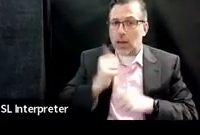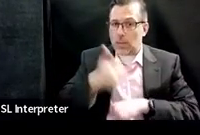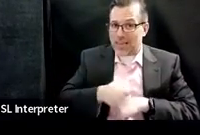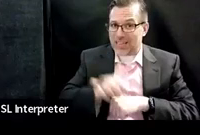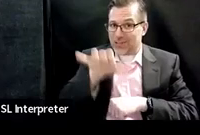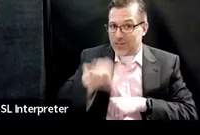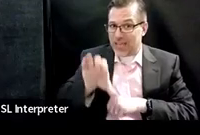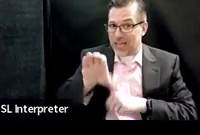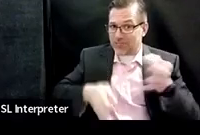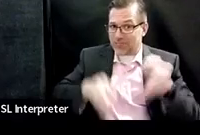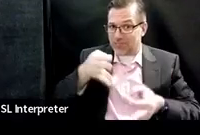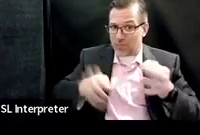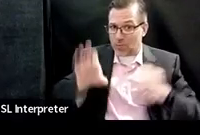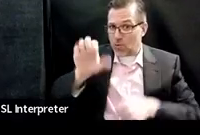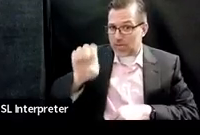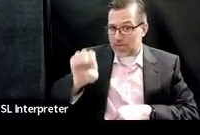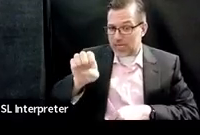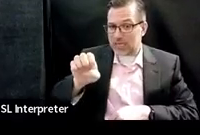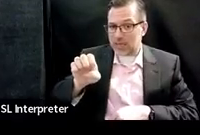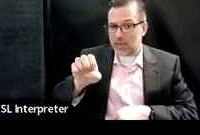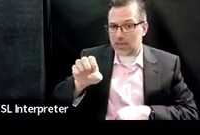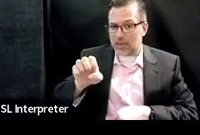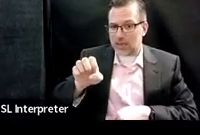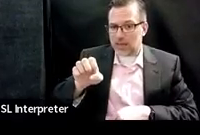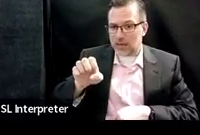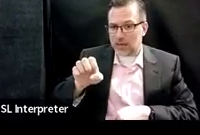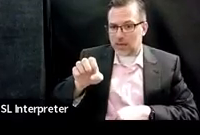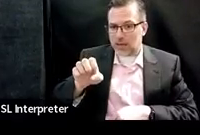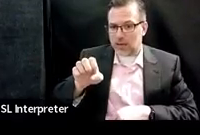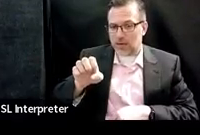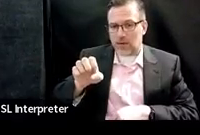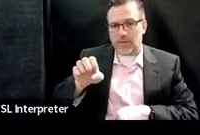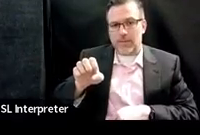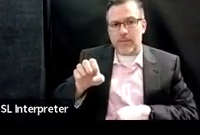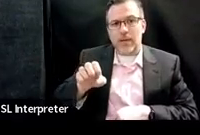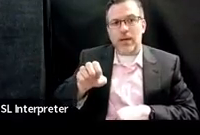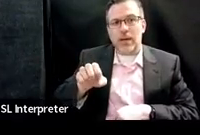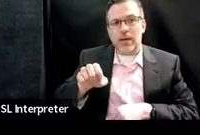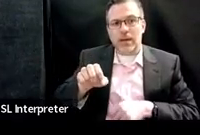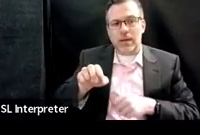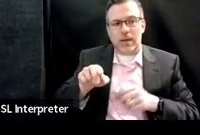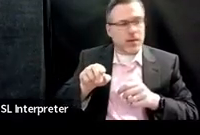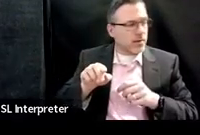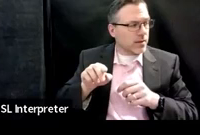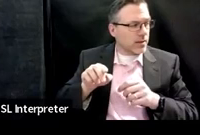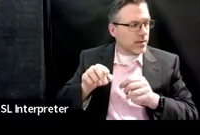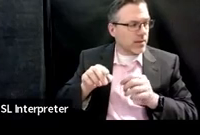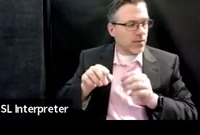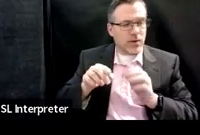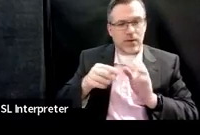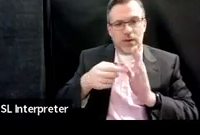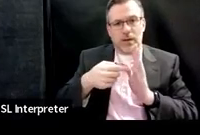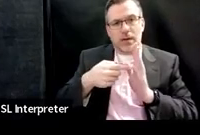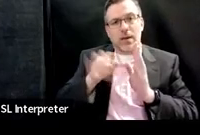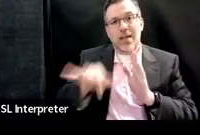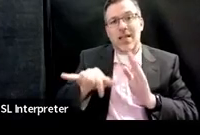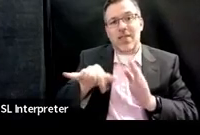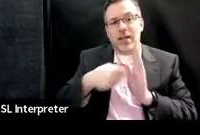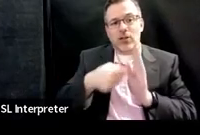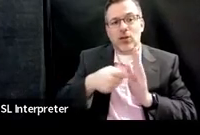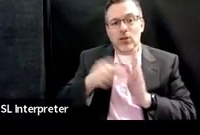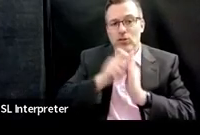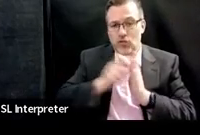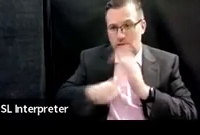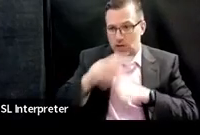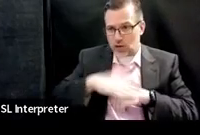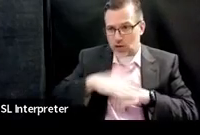case, that the team demonstrates the following indicators of progress. And this relates to the written notice, because this is